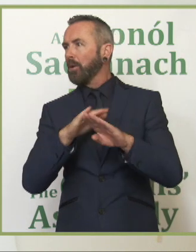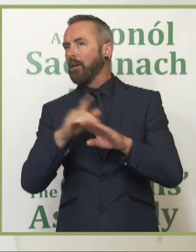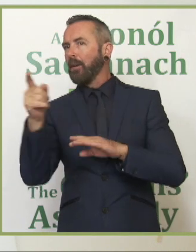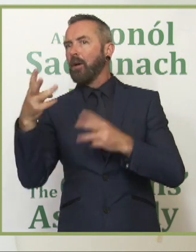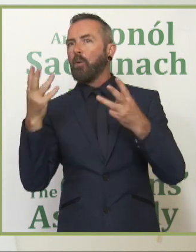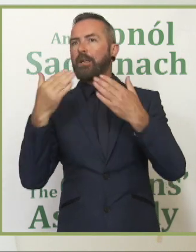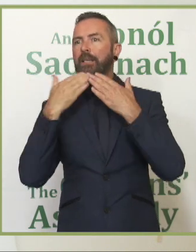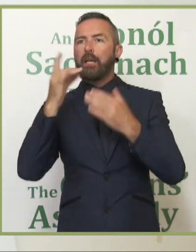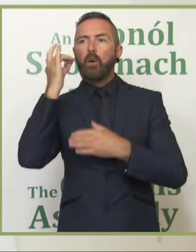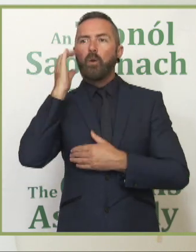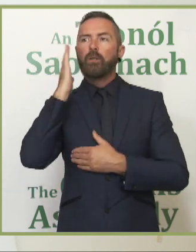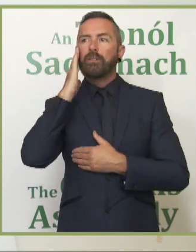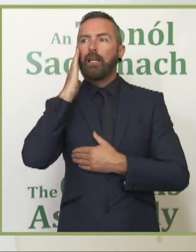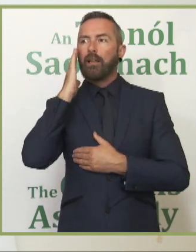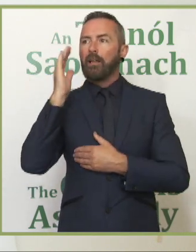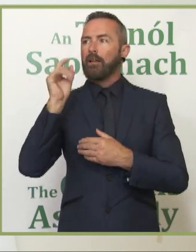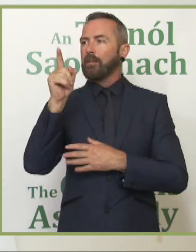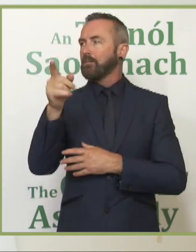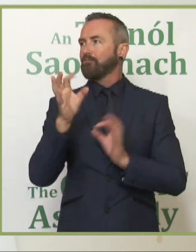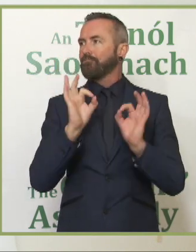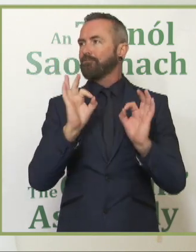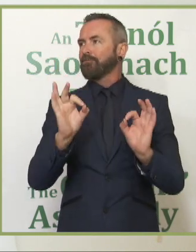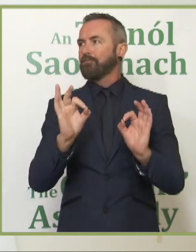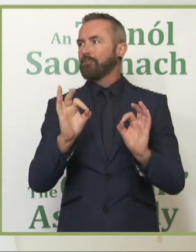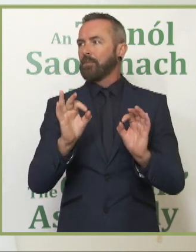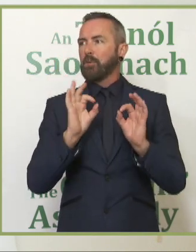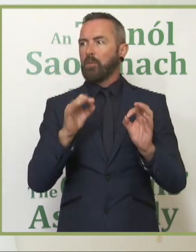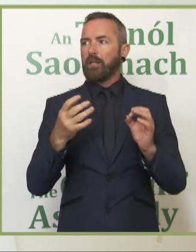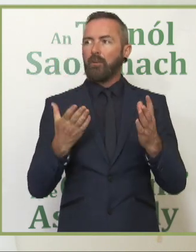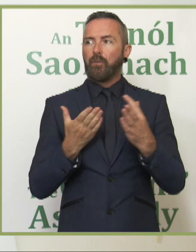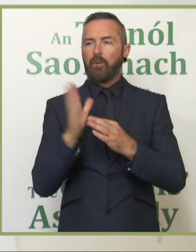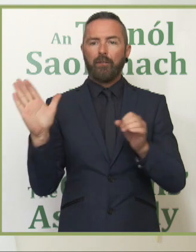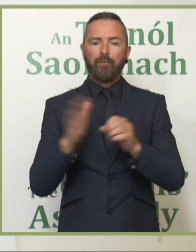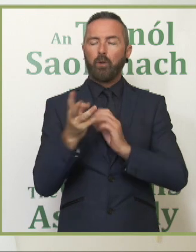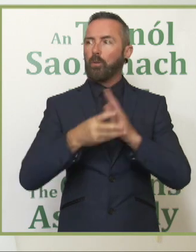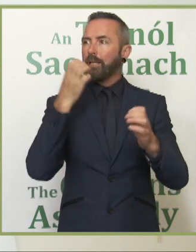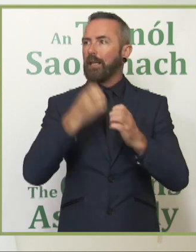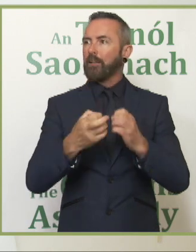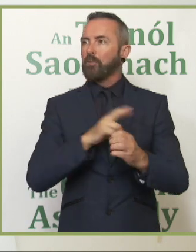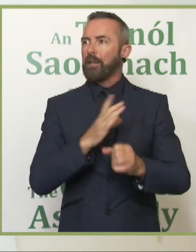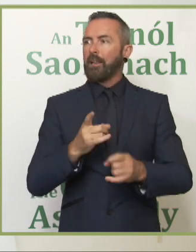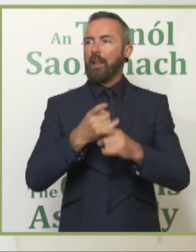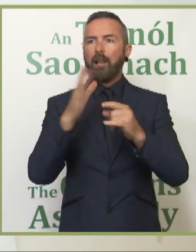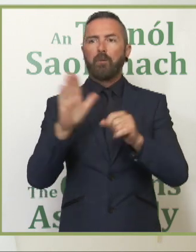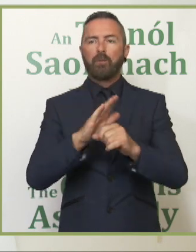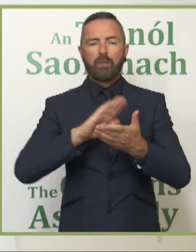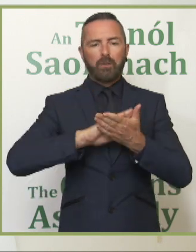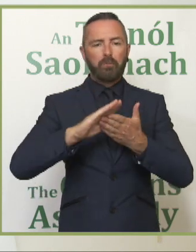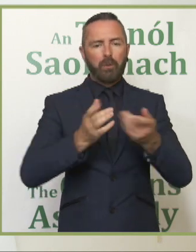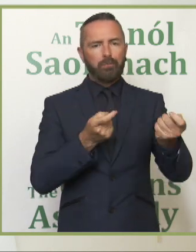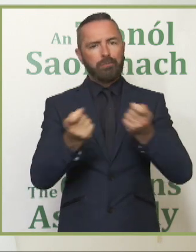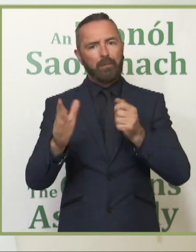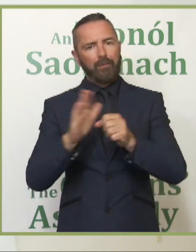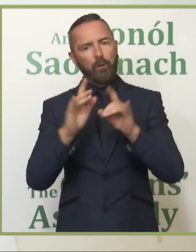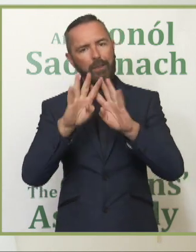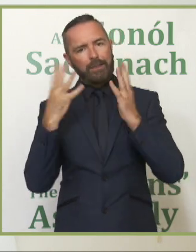the hotel in particular, who've just been exceptional throughout the whole weekend, and it's helped us for a very smooth and efficient running of the whole